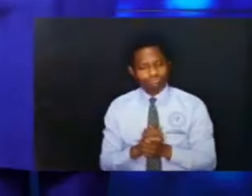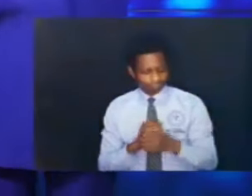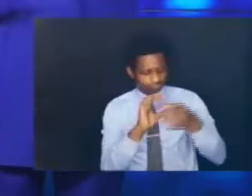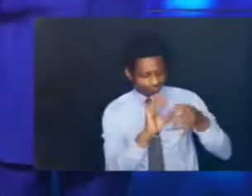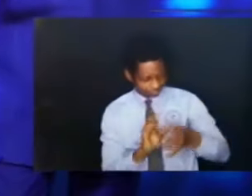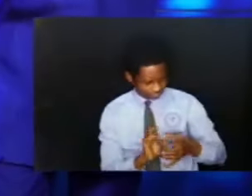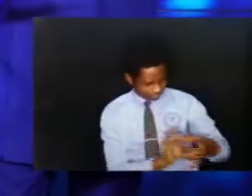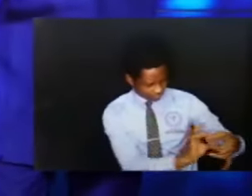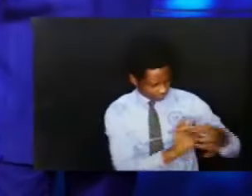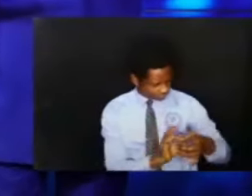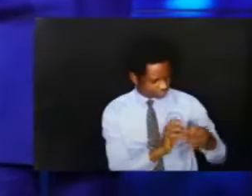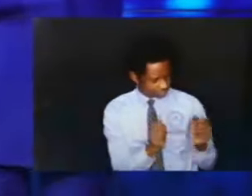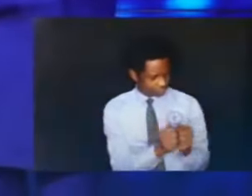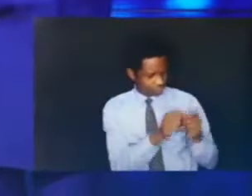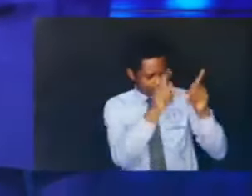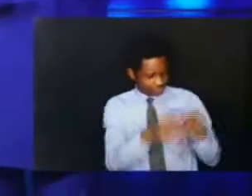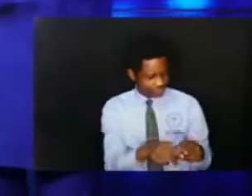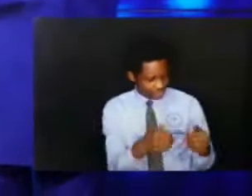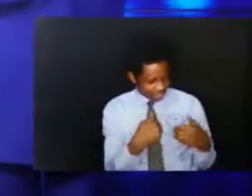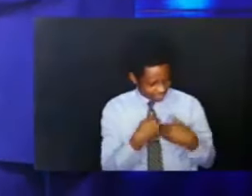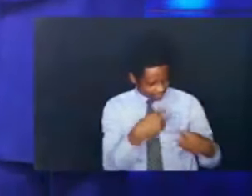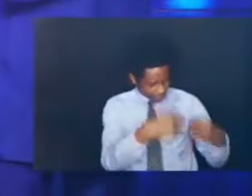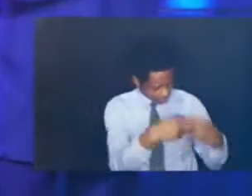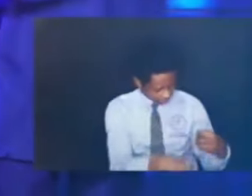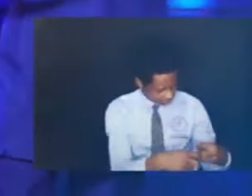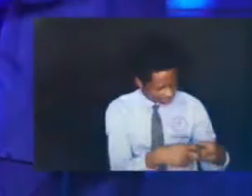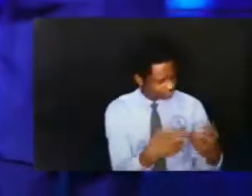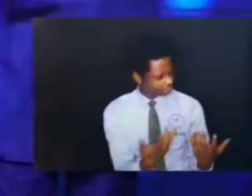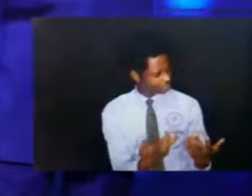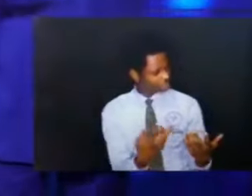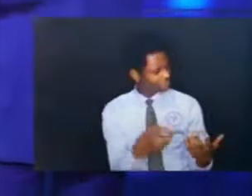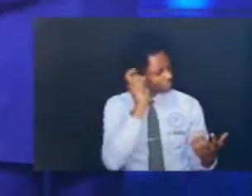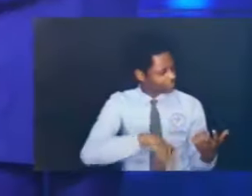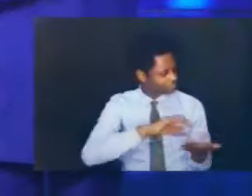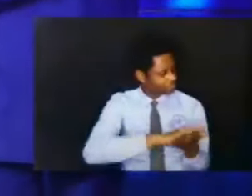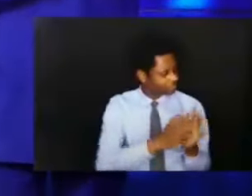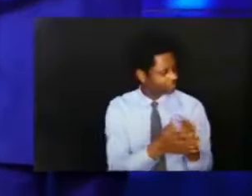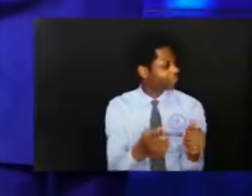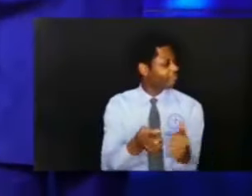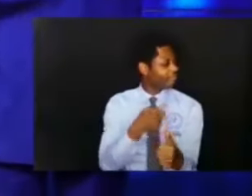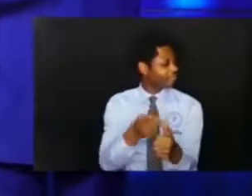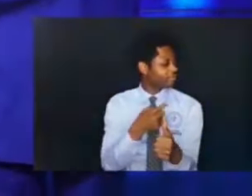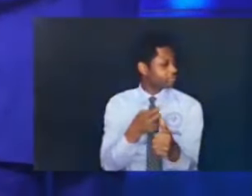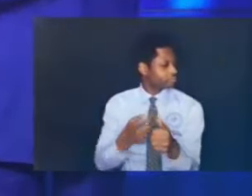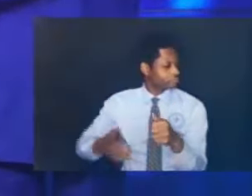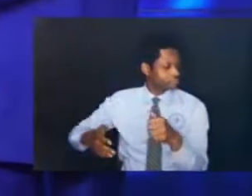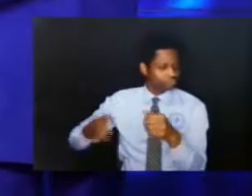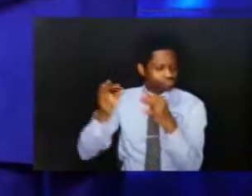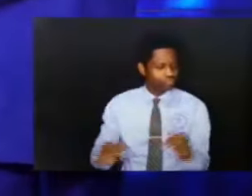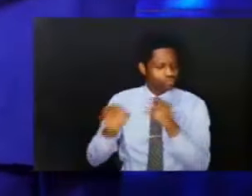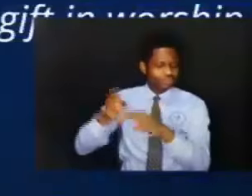reconciliation with the person who has something against you takes precedence over